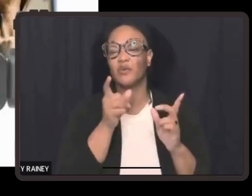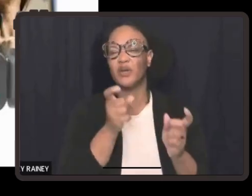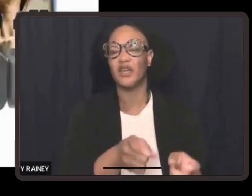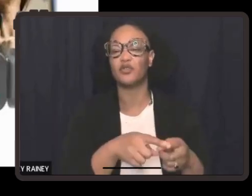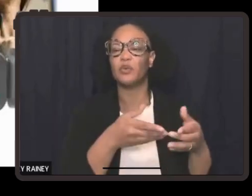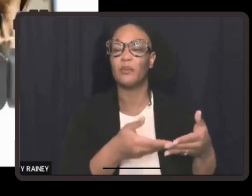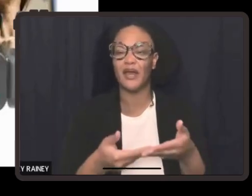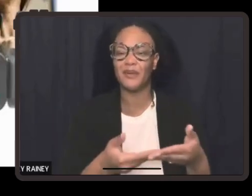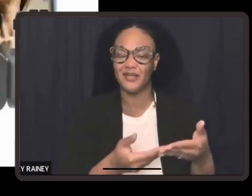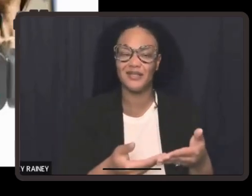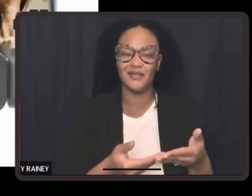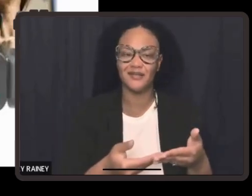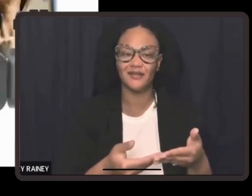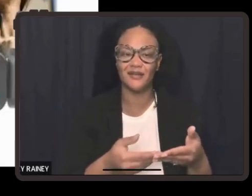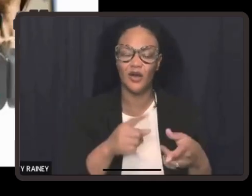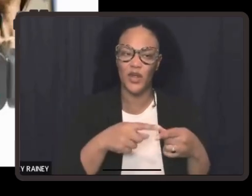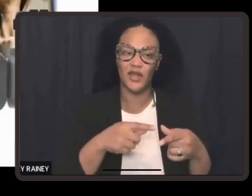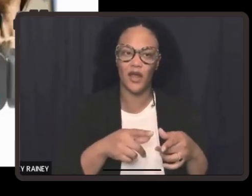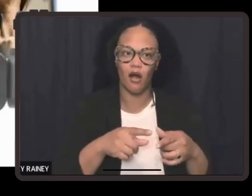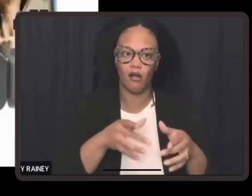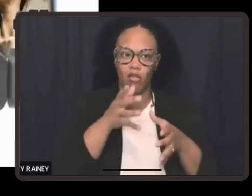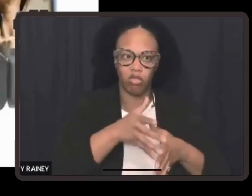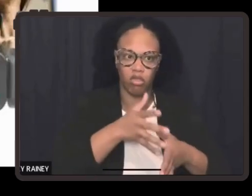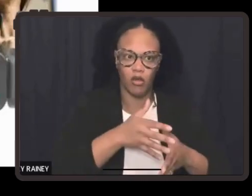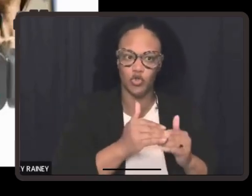got to go back to basics. We've got to think about